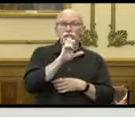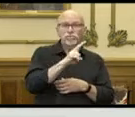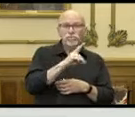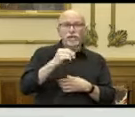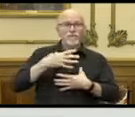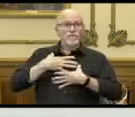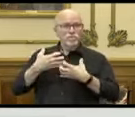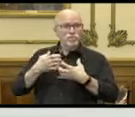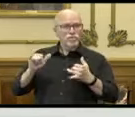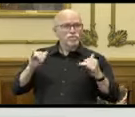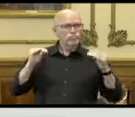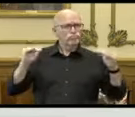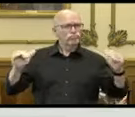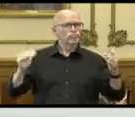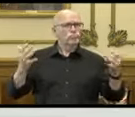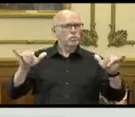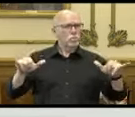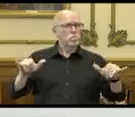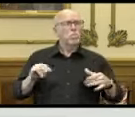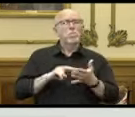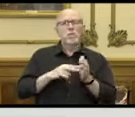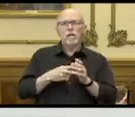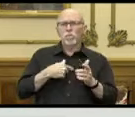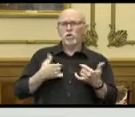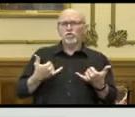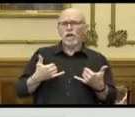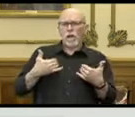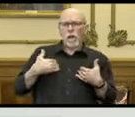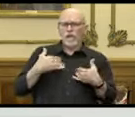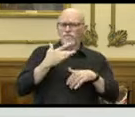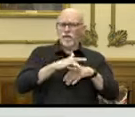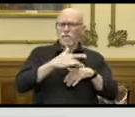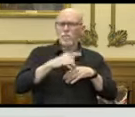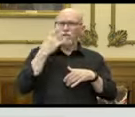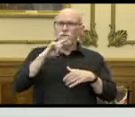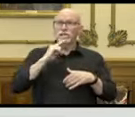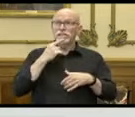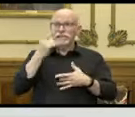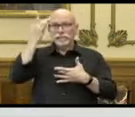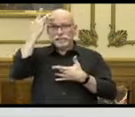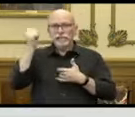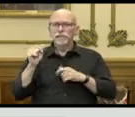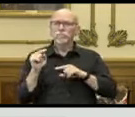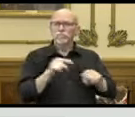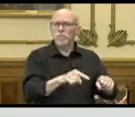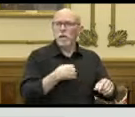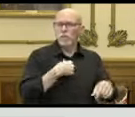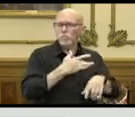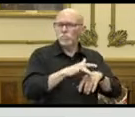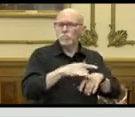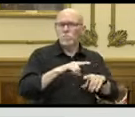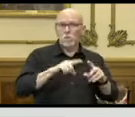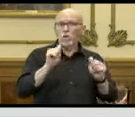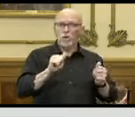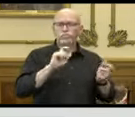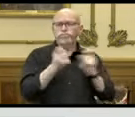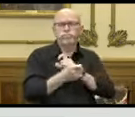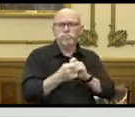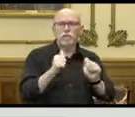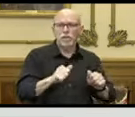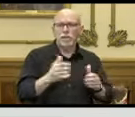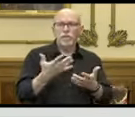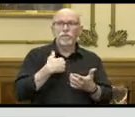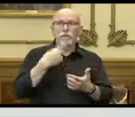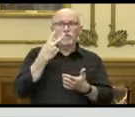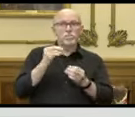ventilator capacity are holding steady, which means we currently have capacity for severely ill COVID patients, but we know that can change quickly, especially as we